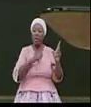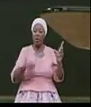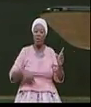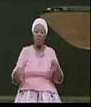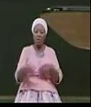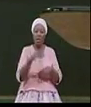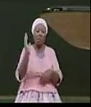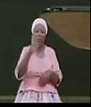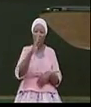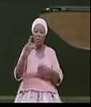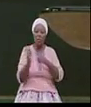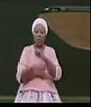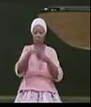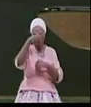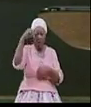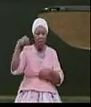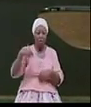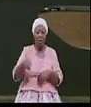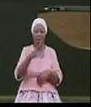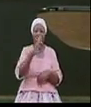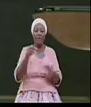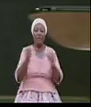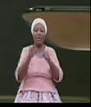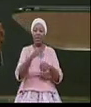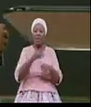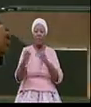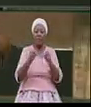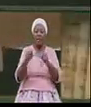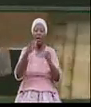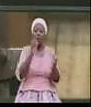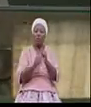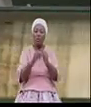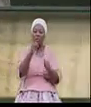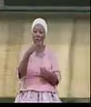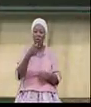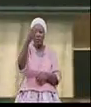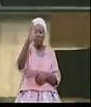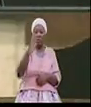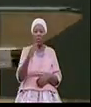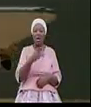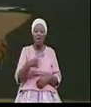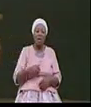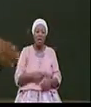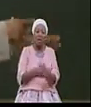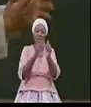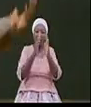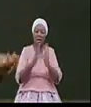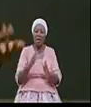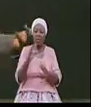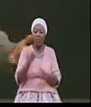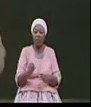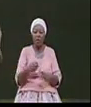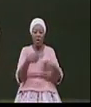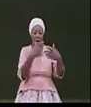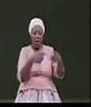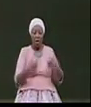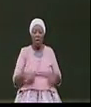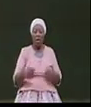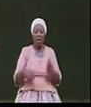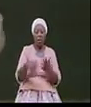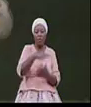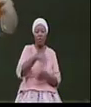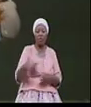they're fighting a fight which is not of God. The disciples arguing among